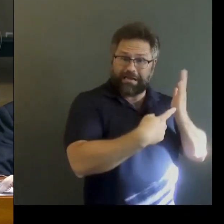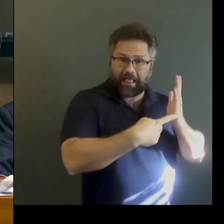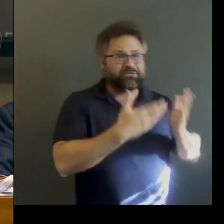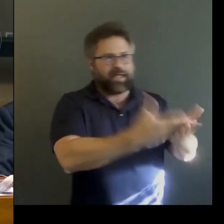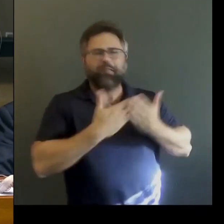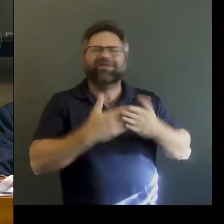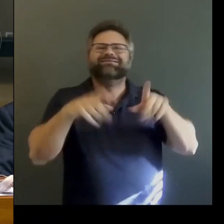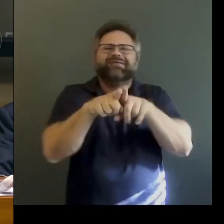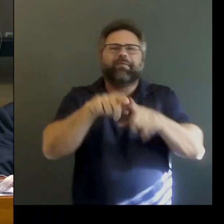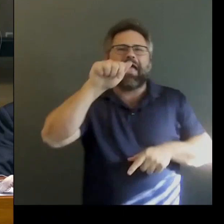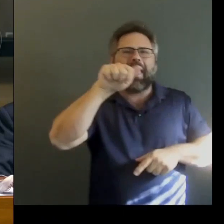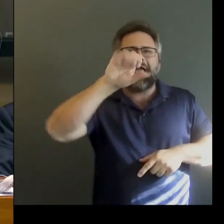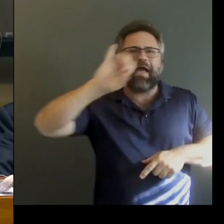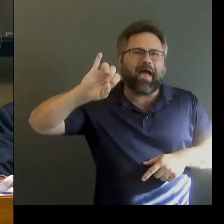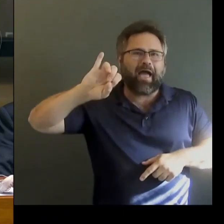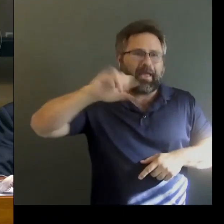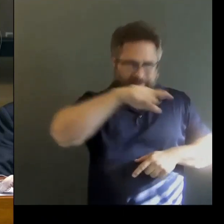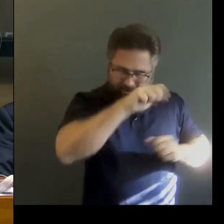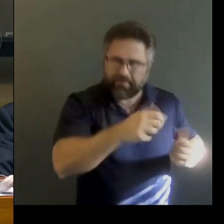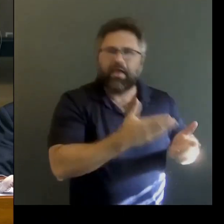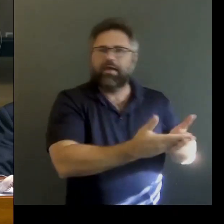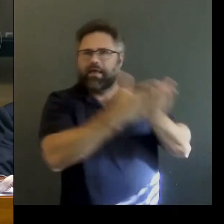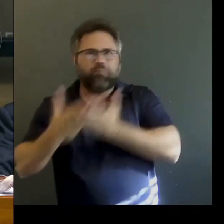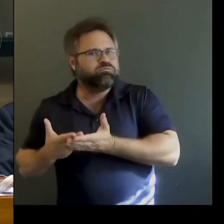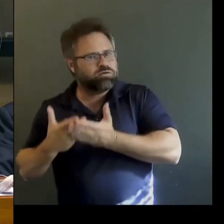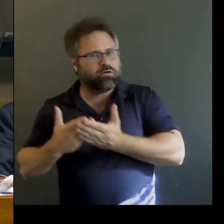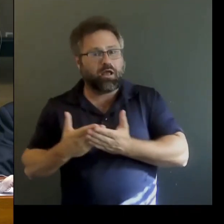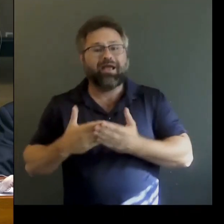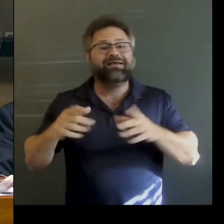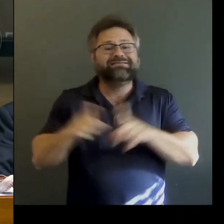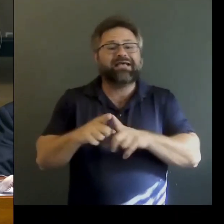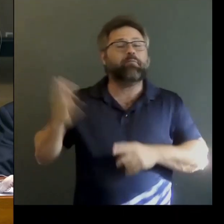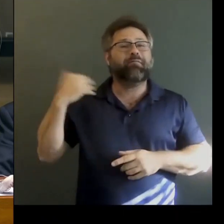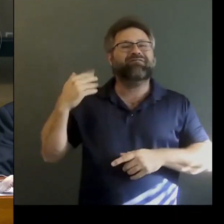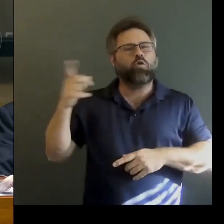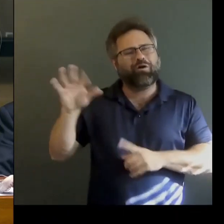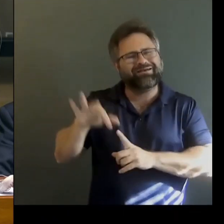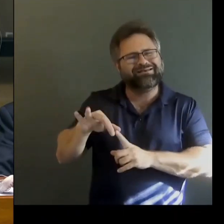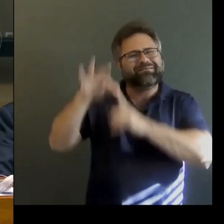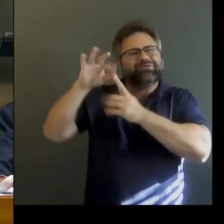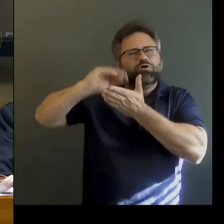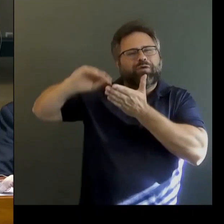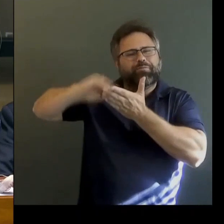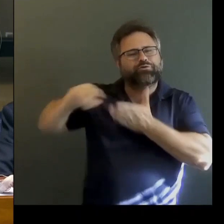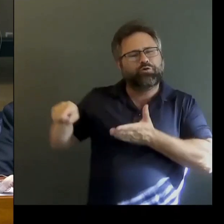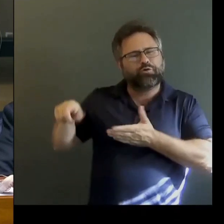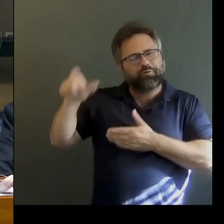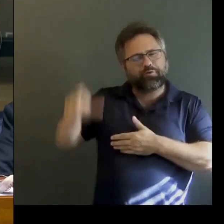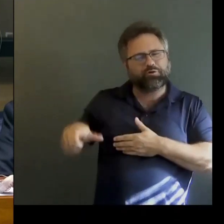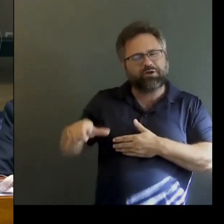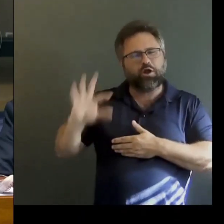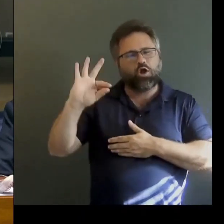bane. It was the Special Rapporteur, Jared Quinn, who warned us yesterday by saying that while we have always played